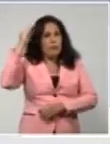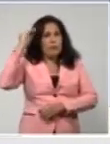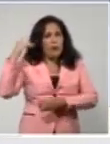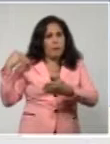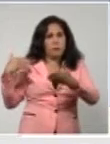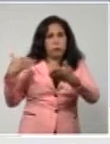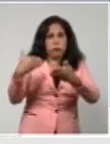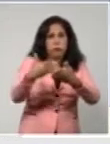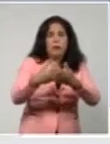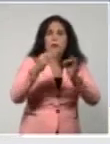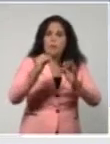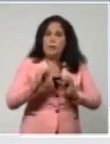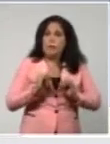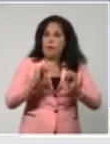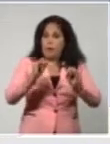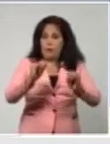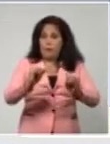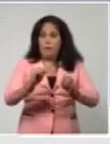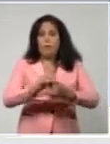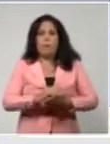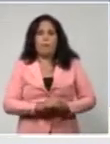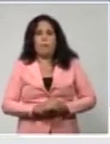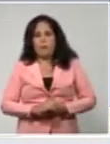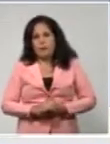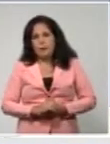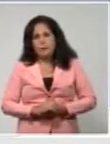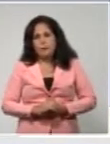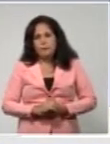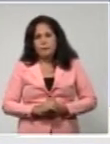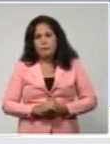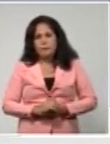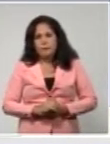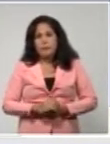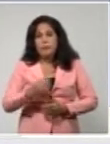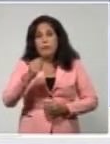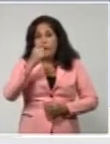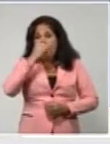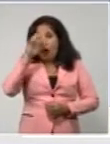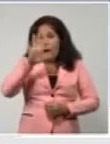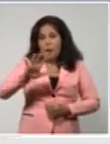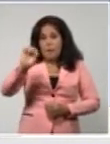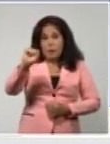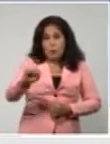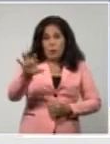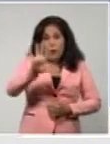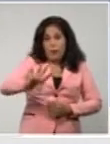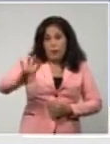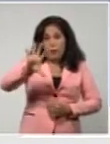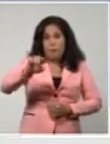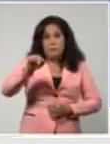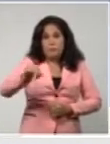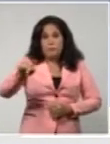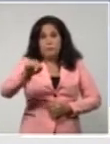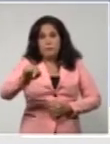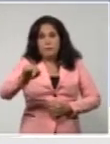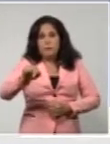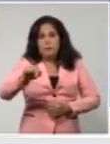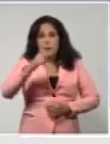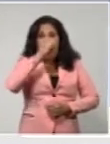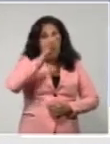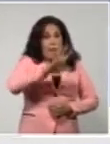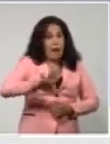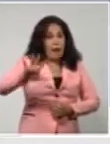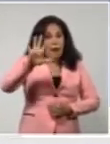rising. This is very dangerous, given poor healthcare infrastructure in certain places and issues